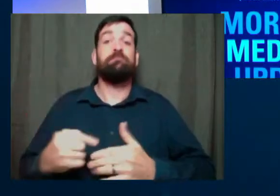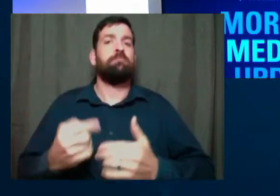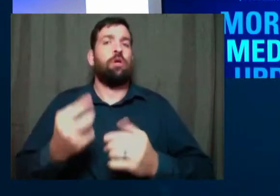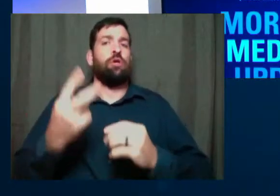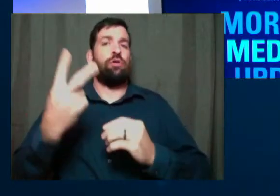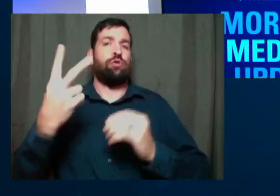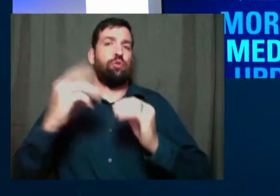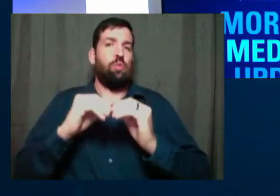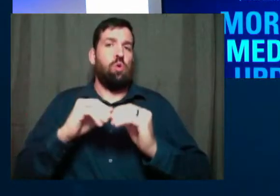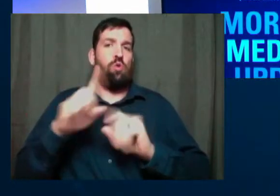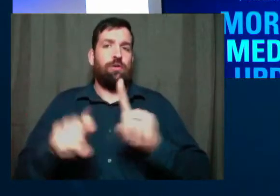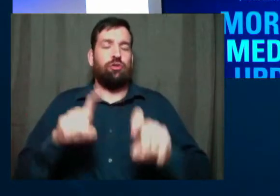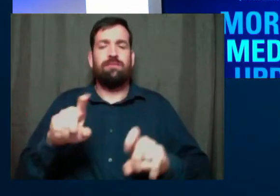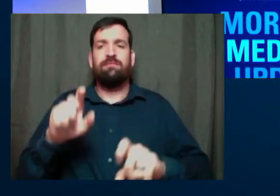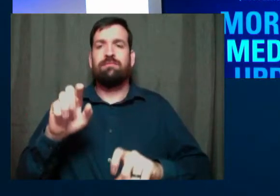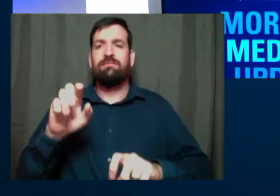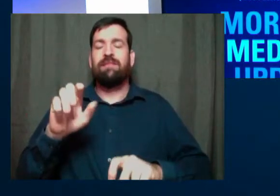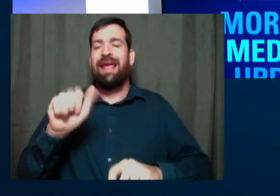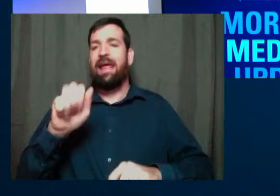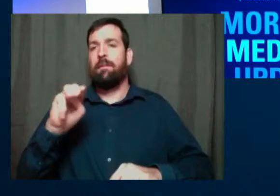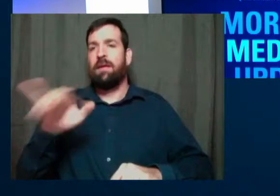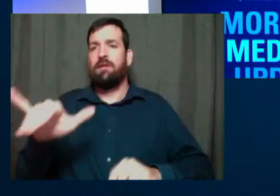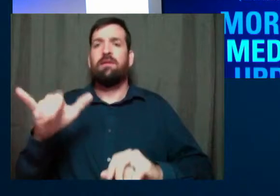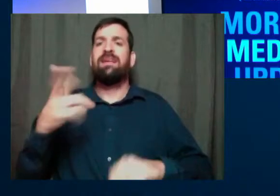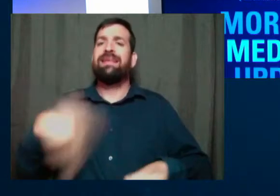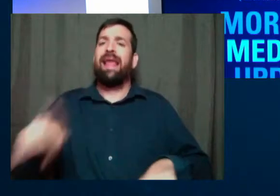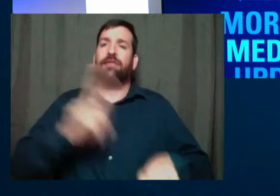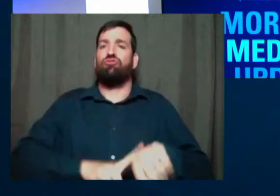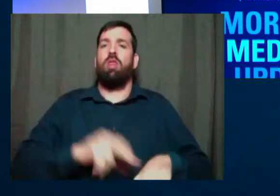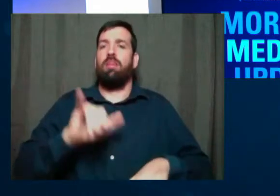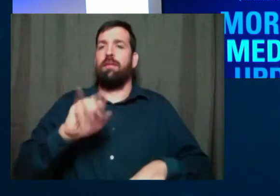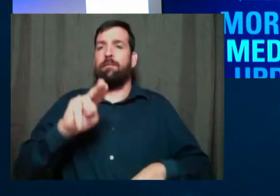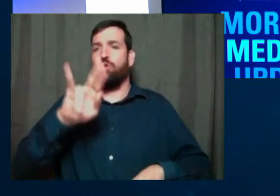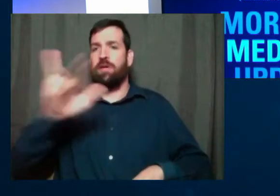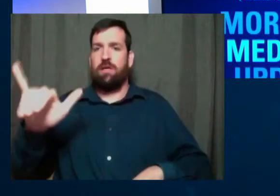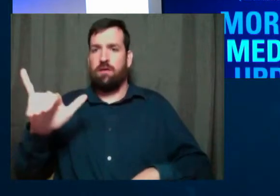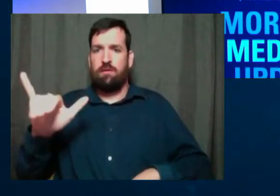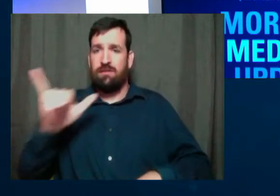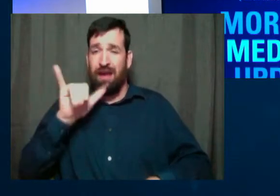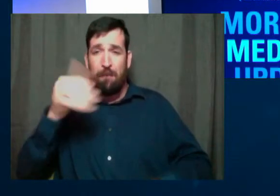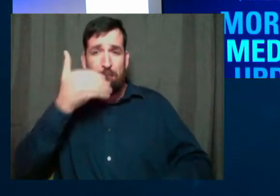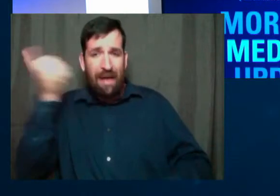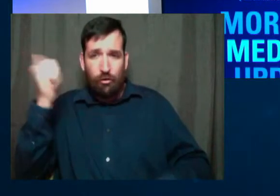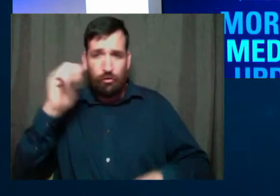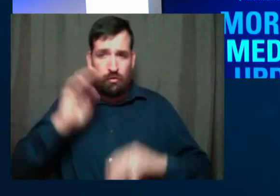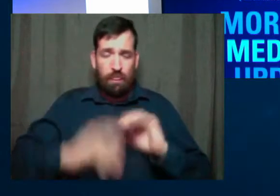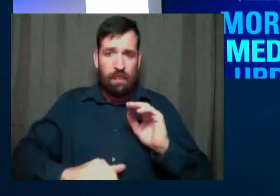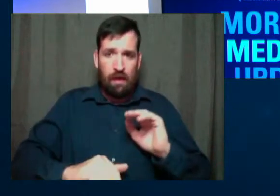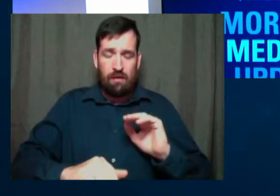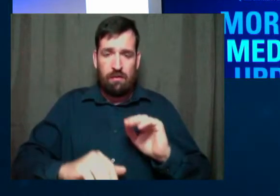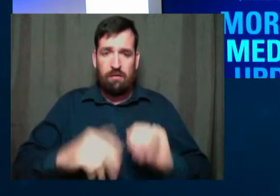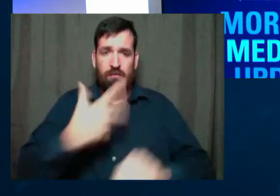why do natural immunities from having had COVID not outweigh the benefit from having the vaccine?